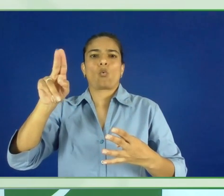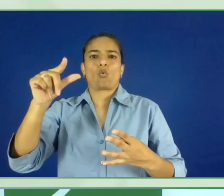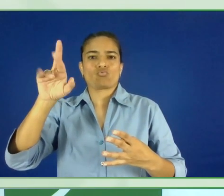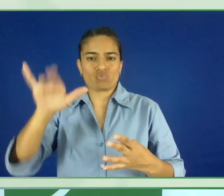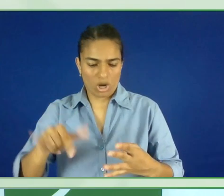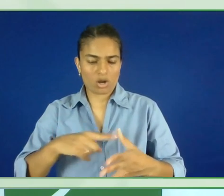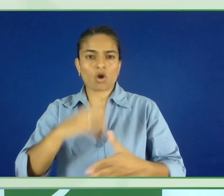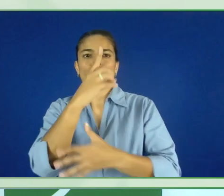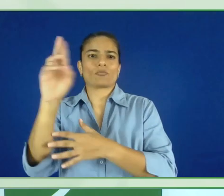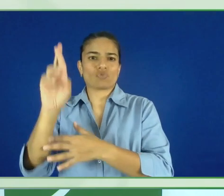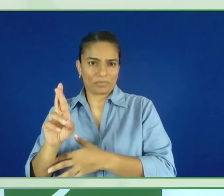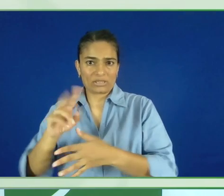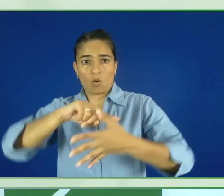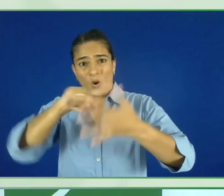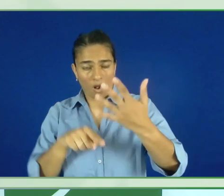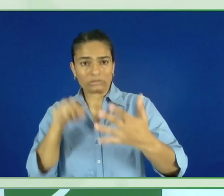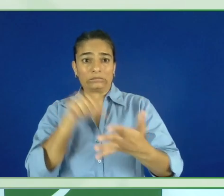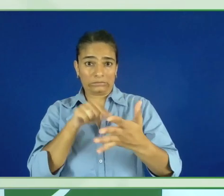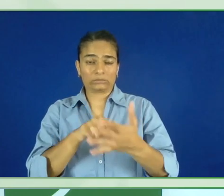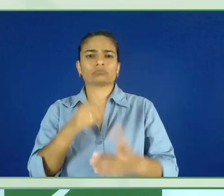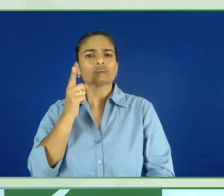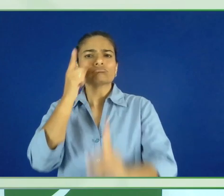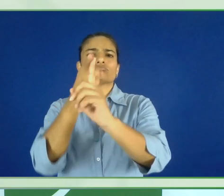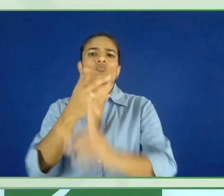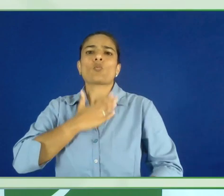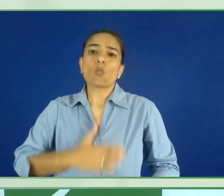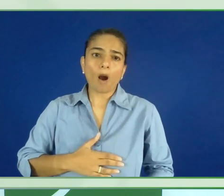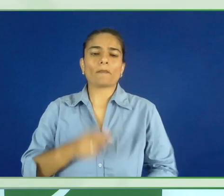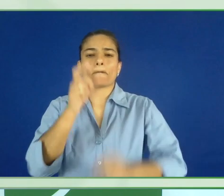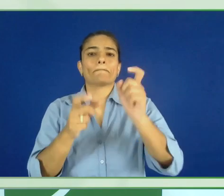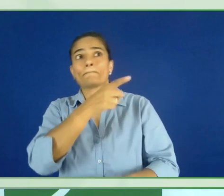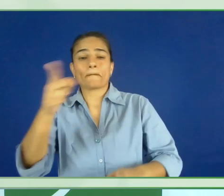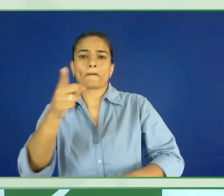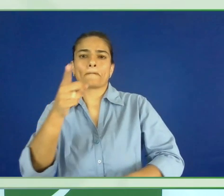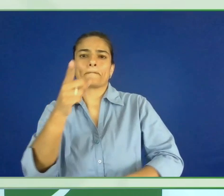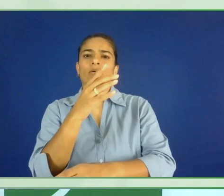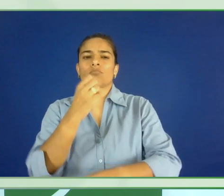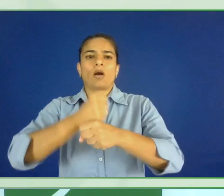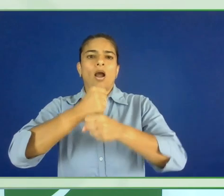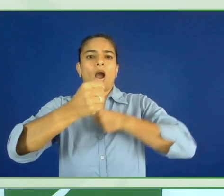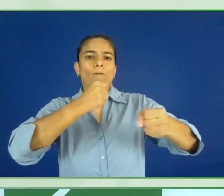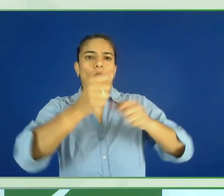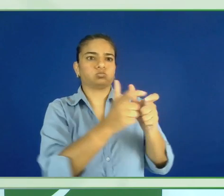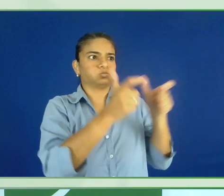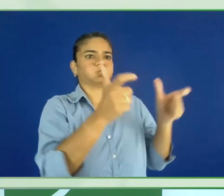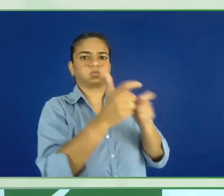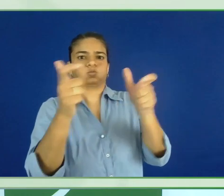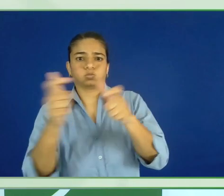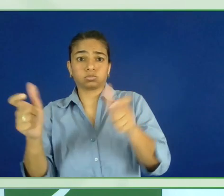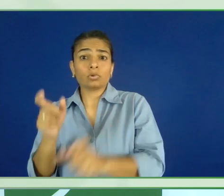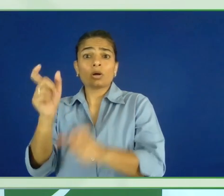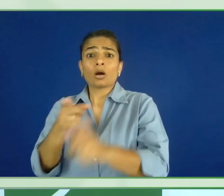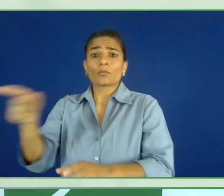with disability in these countries. We do so by transferring our knowledge and our know-how, because we don't want to create a lot of